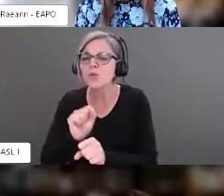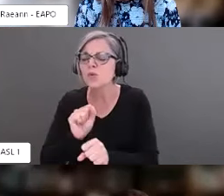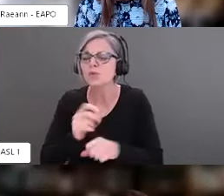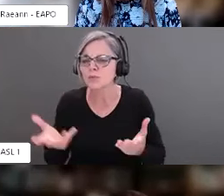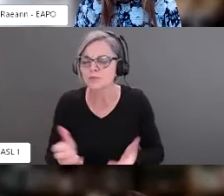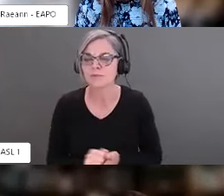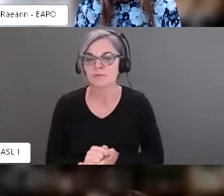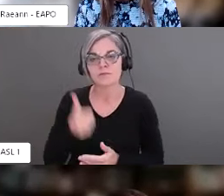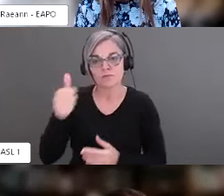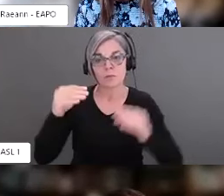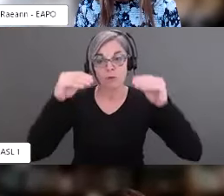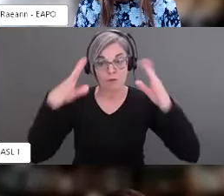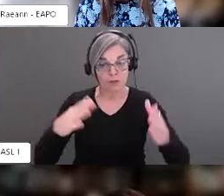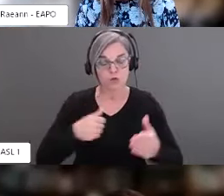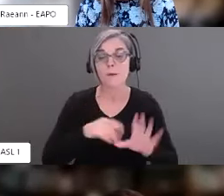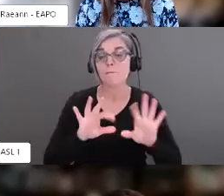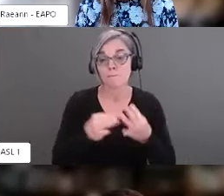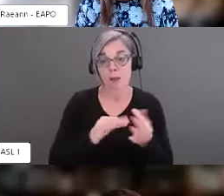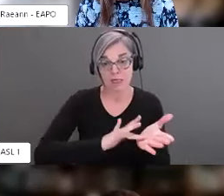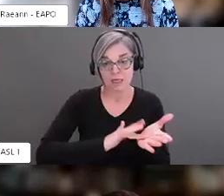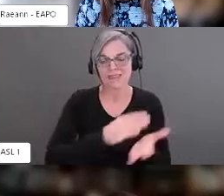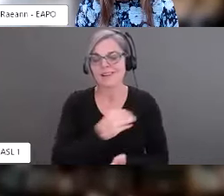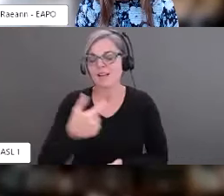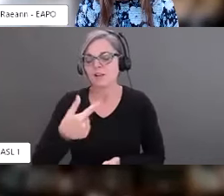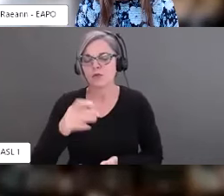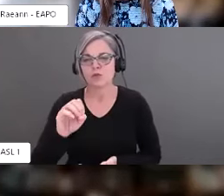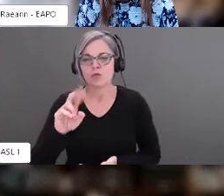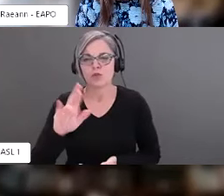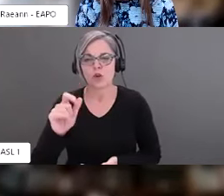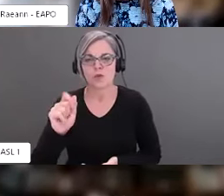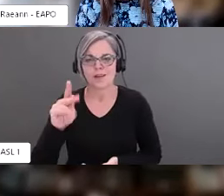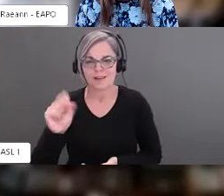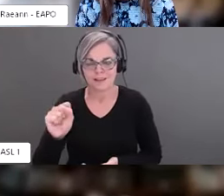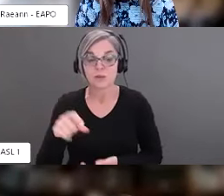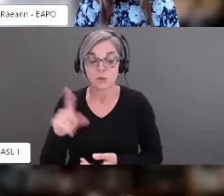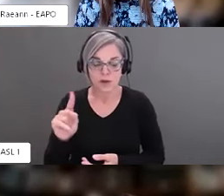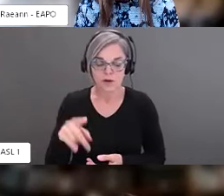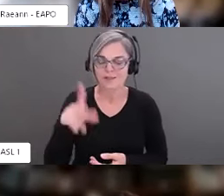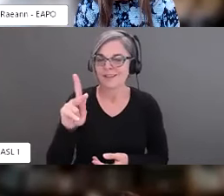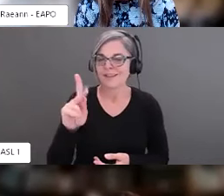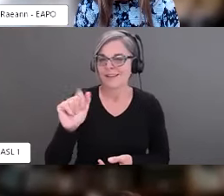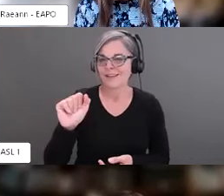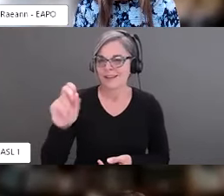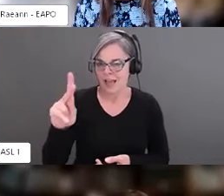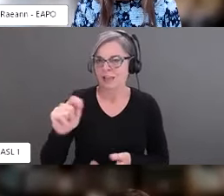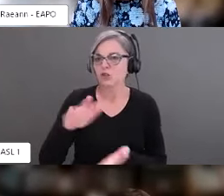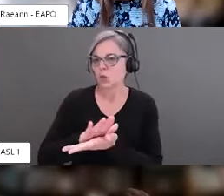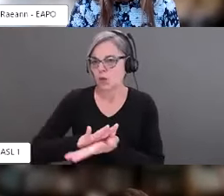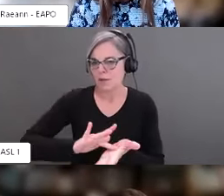of family medicine and geriatrics at the Keck School of Medicine at USC. She is